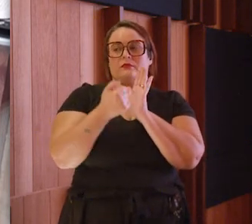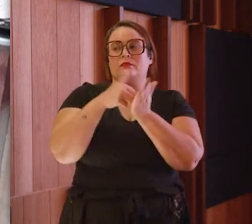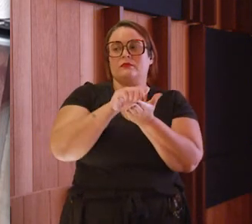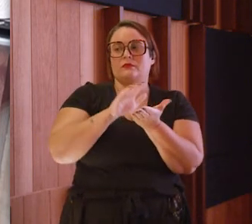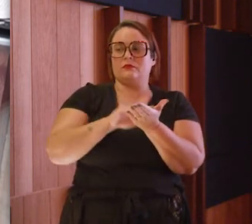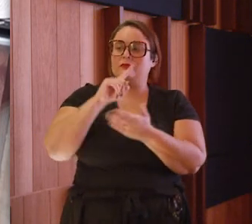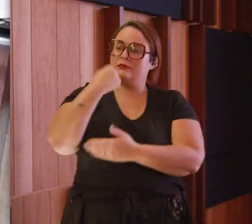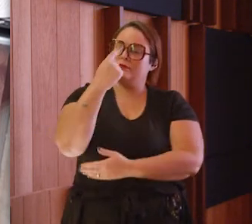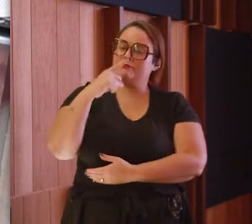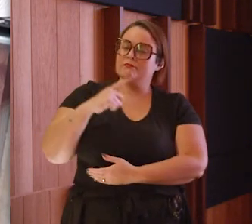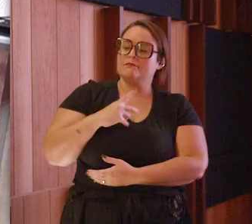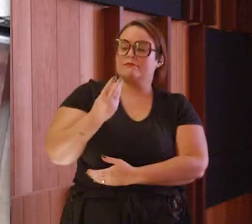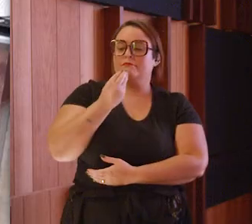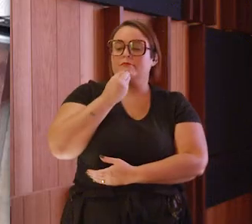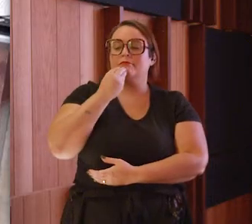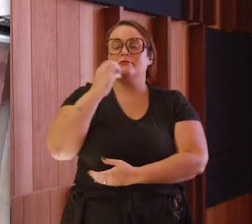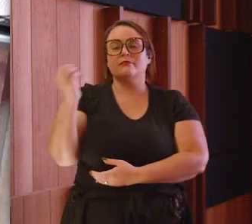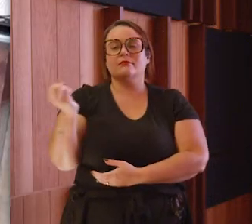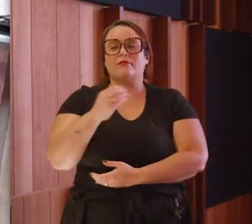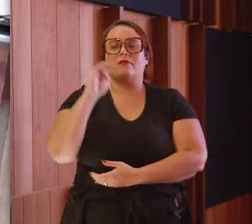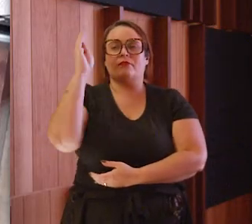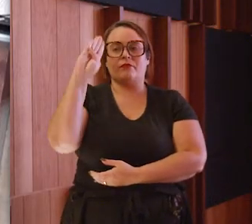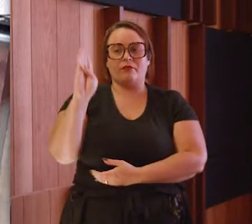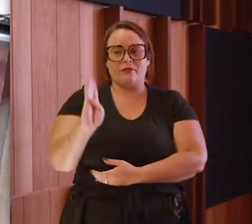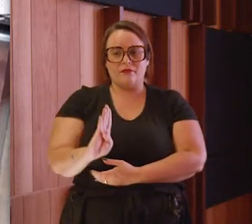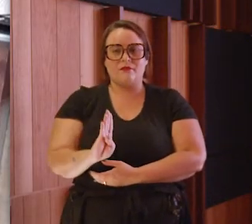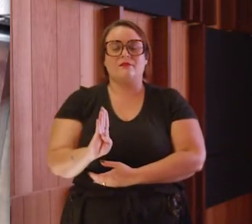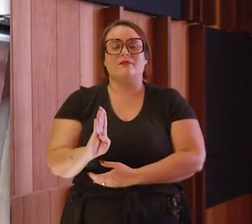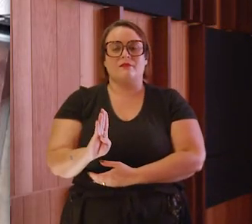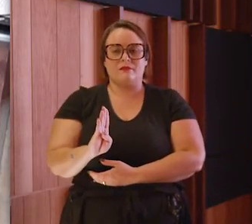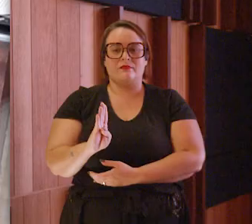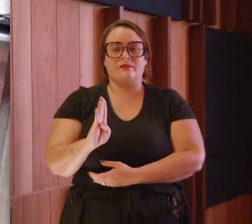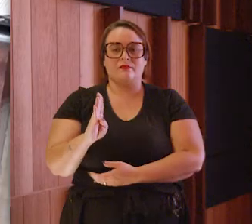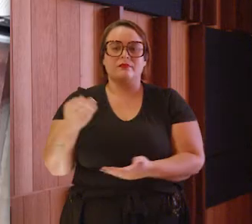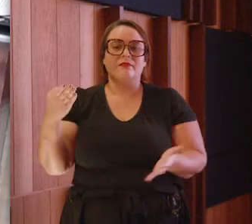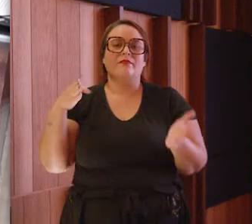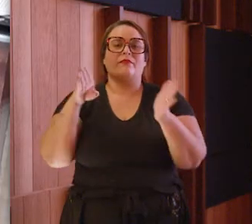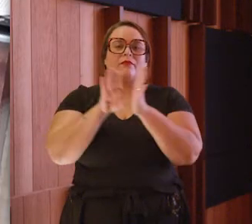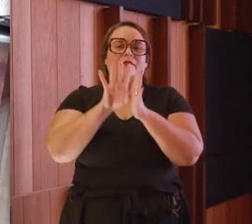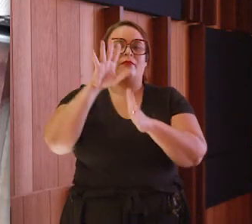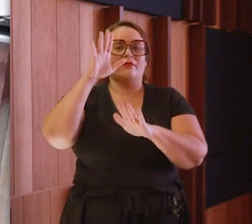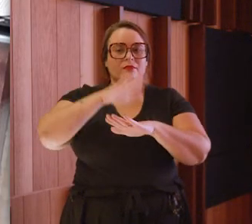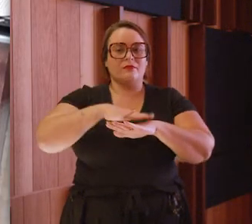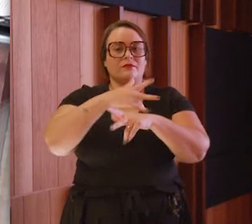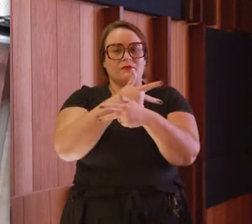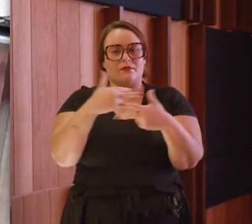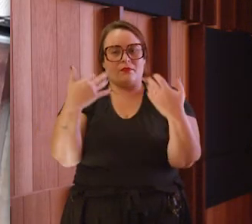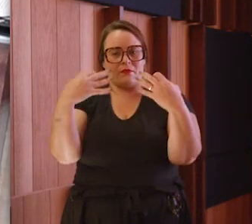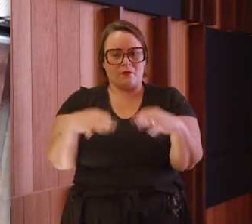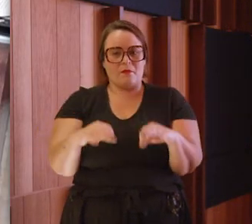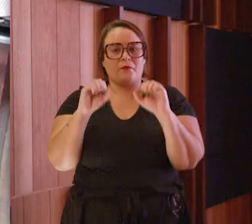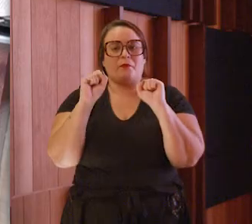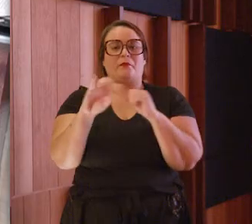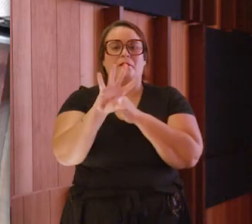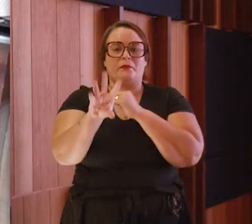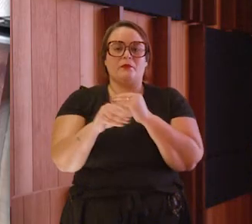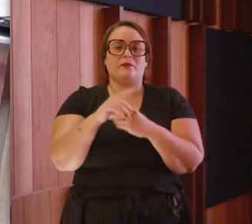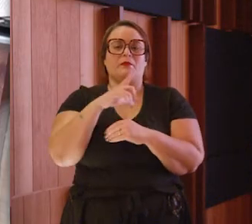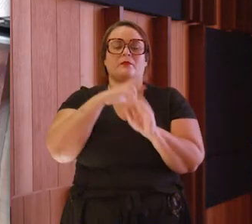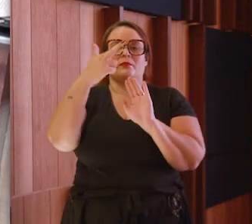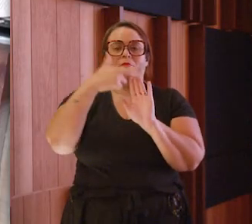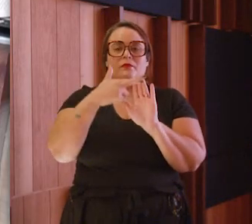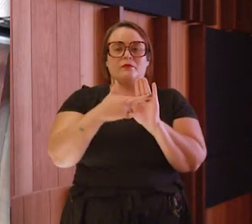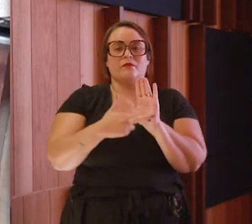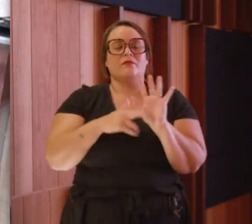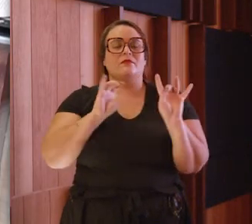right bandwagon, not the wrong bandwagon, and try to lend these rules into our system in a way that is positive